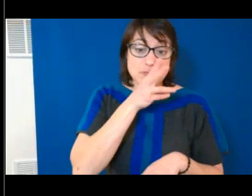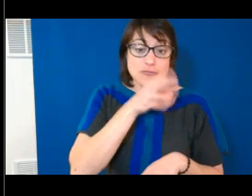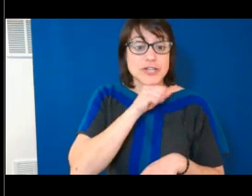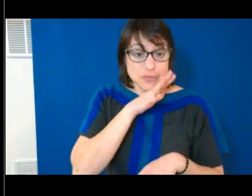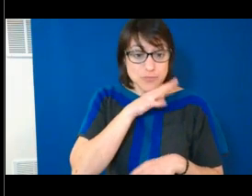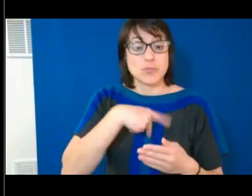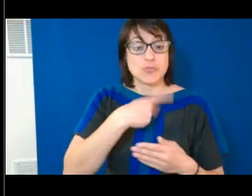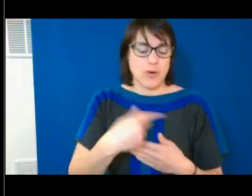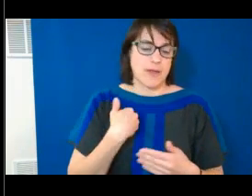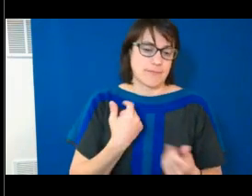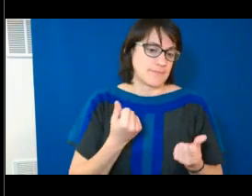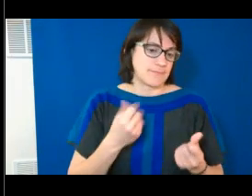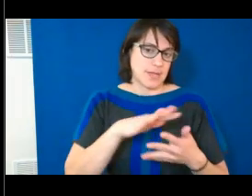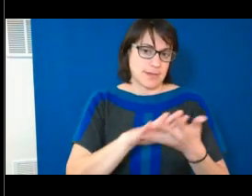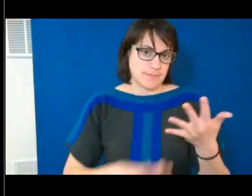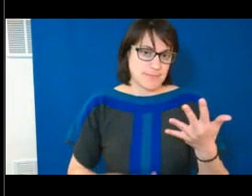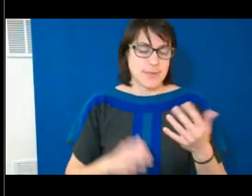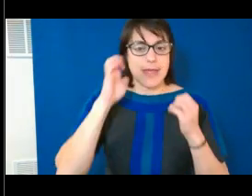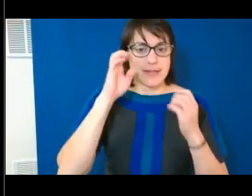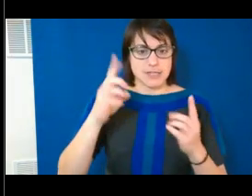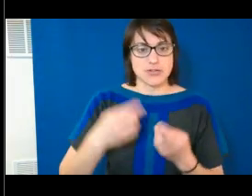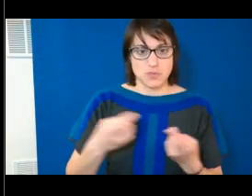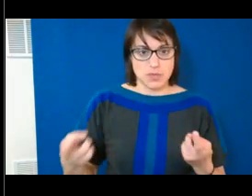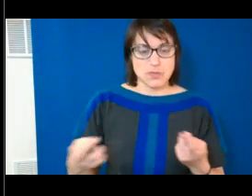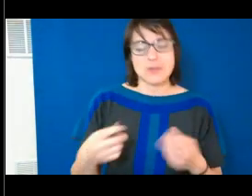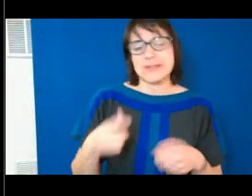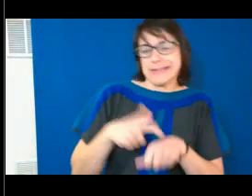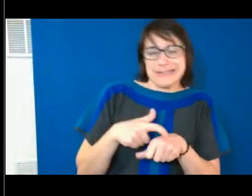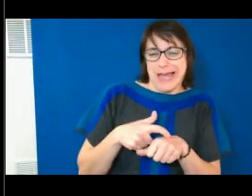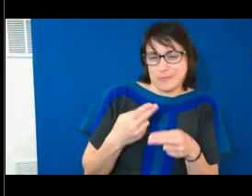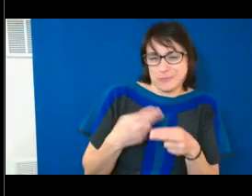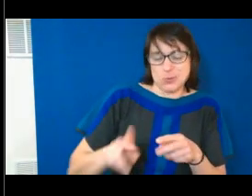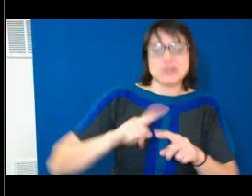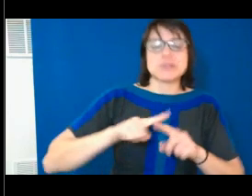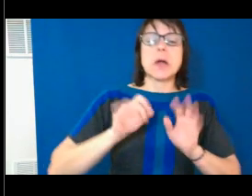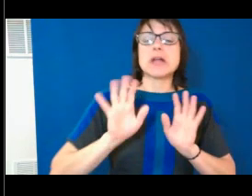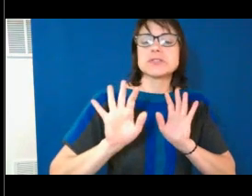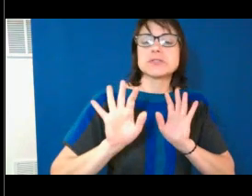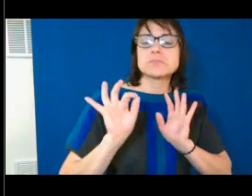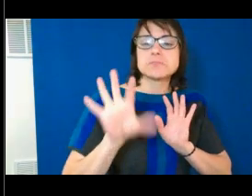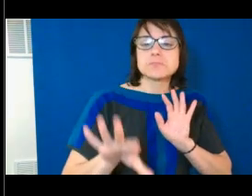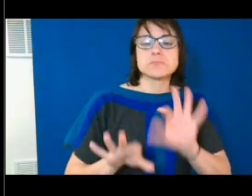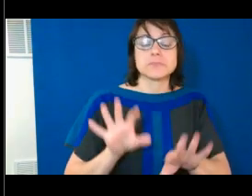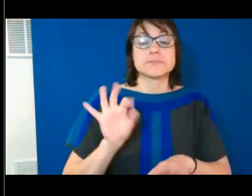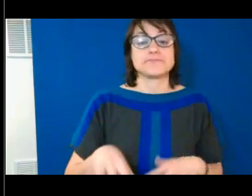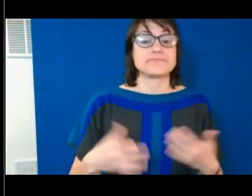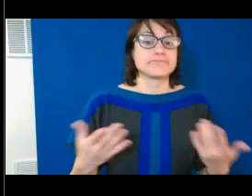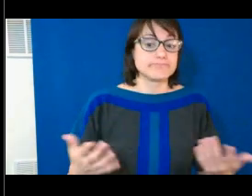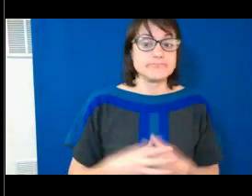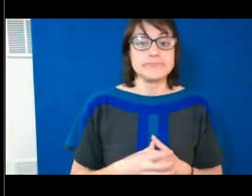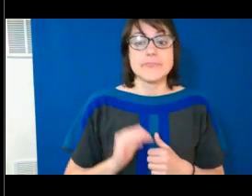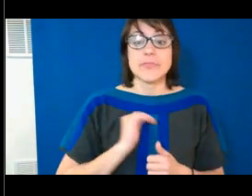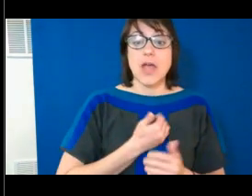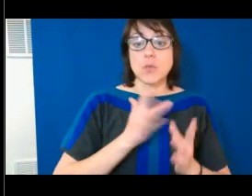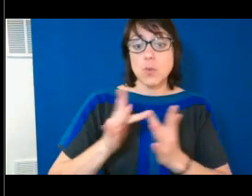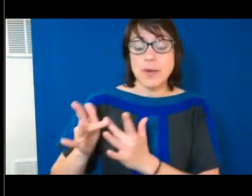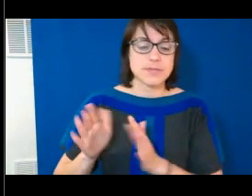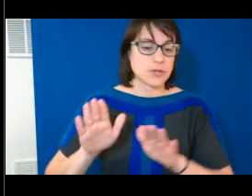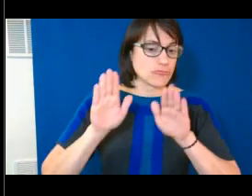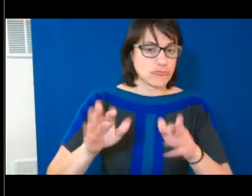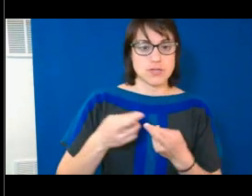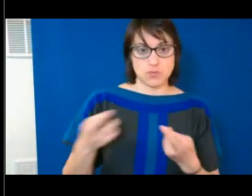educational resources. For the sake of time, I'll just note our website serves as a great authoritative resource on the issue of marine